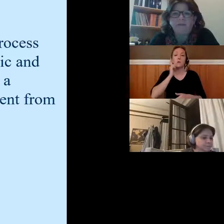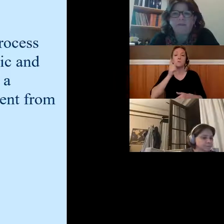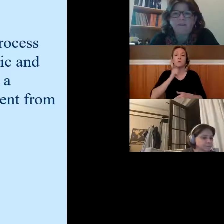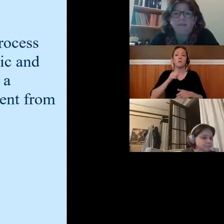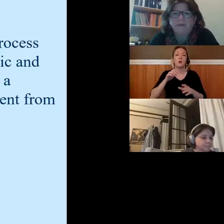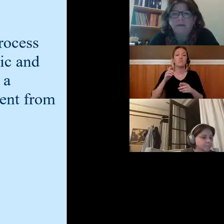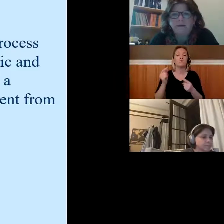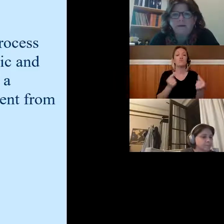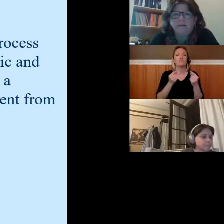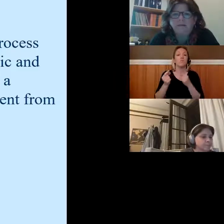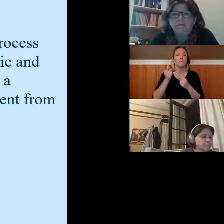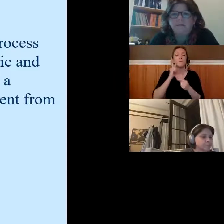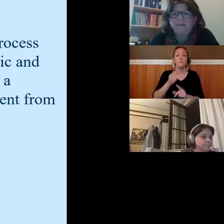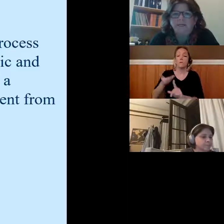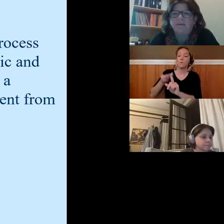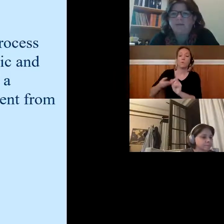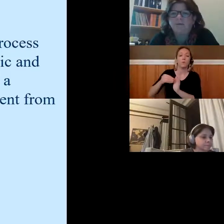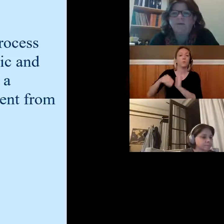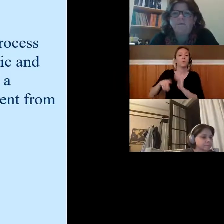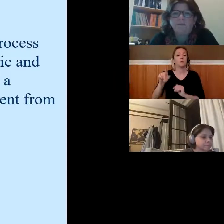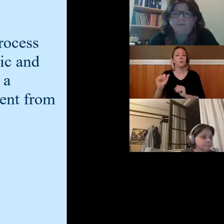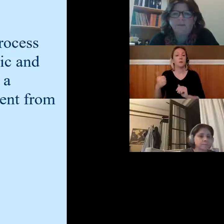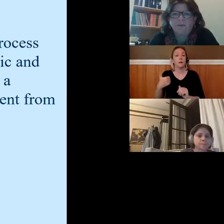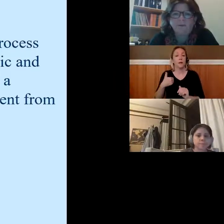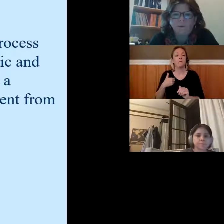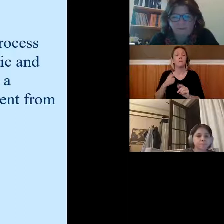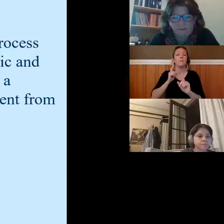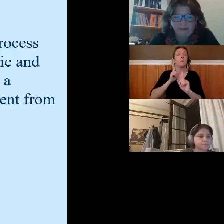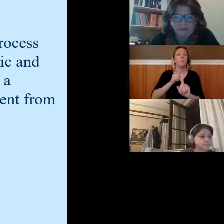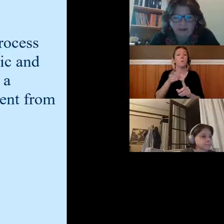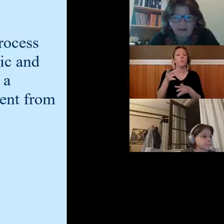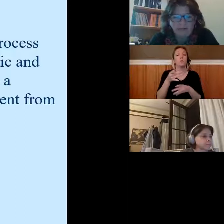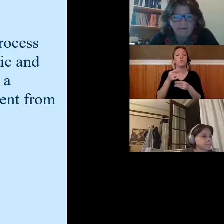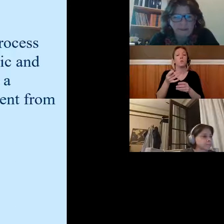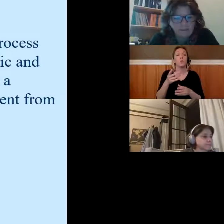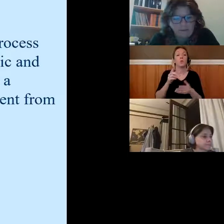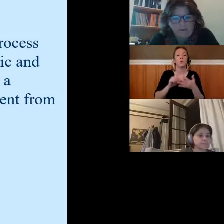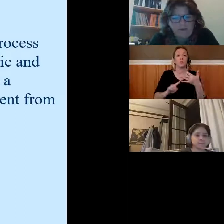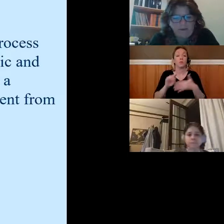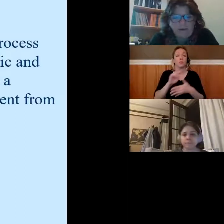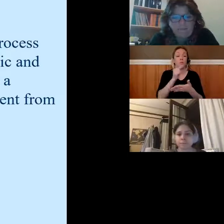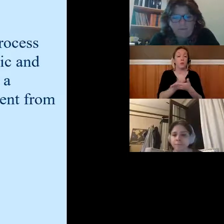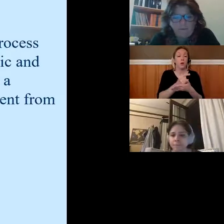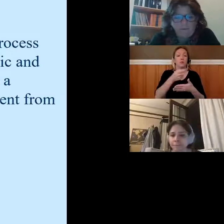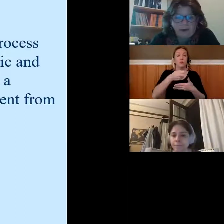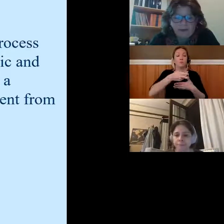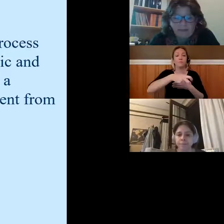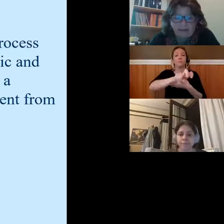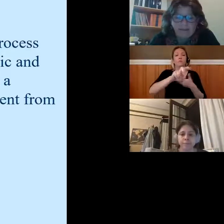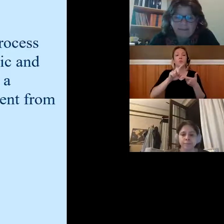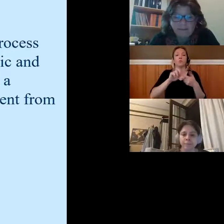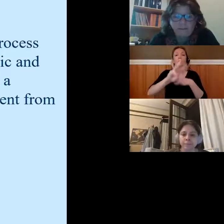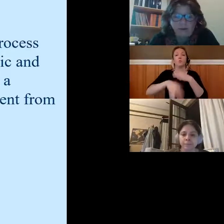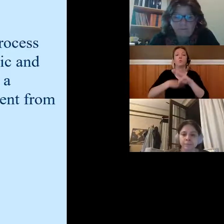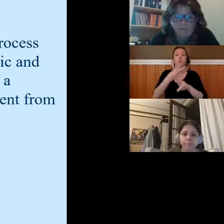a disability, to facilitate the child's movement from school to post-secondary activities. They further define it as